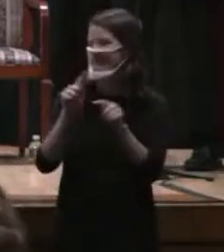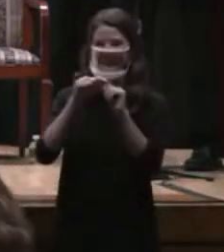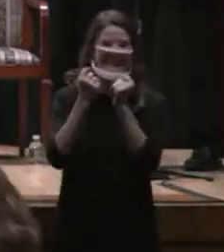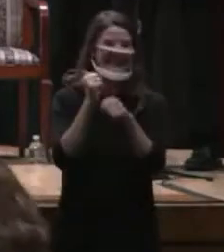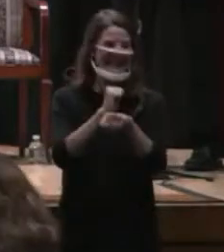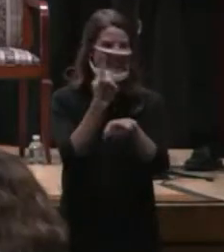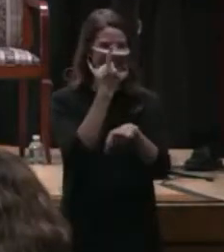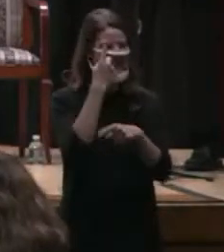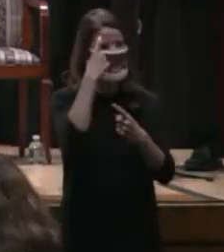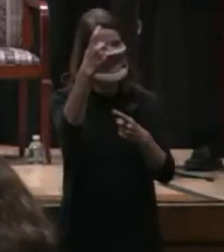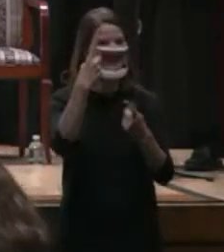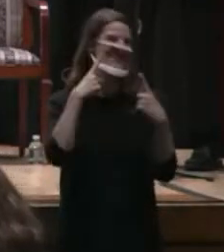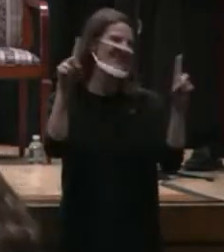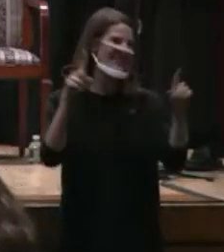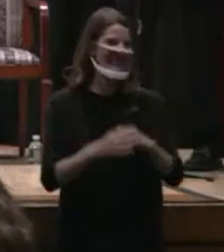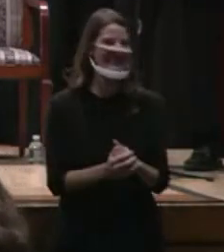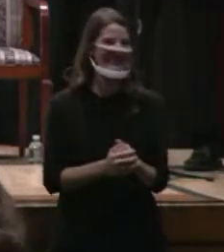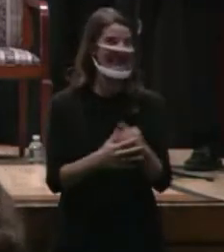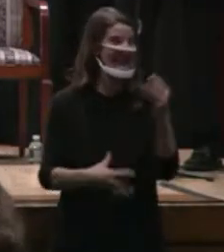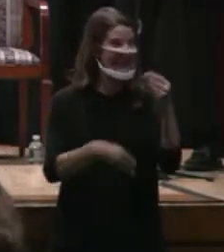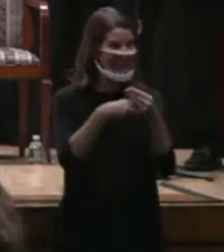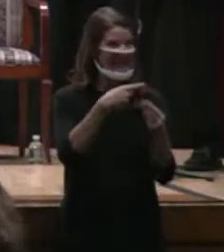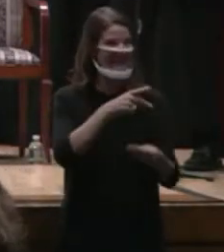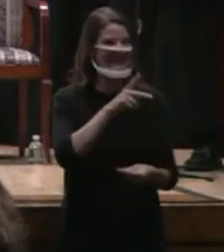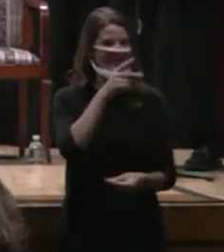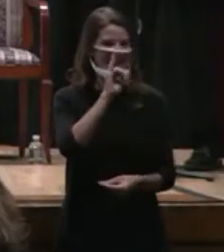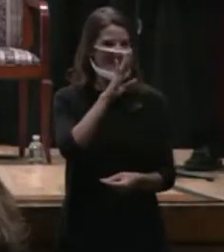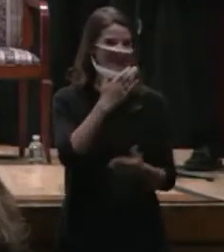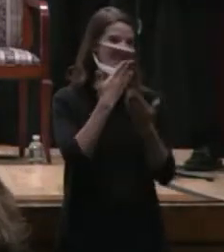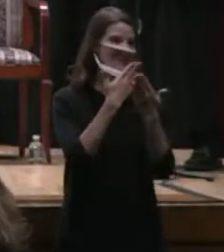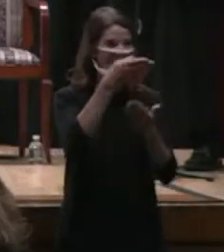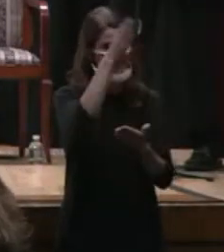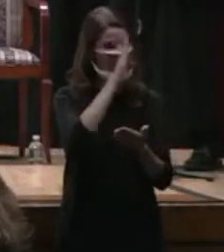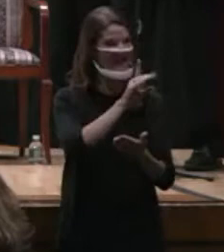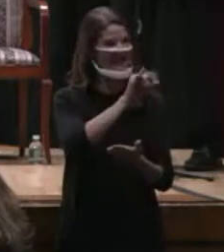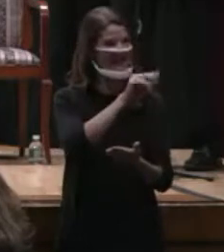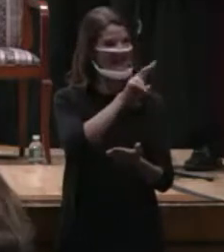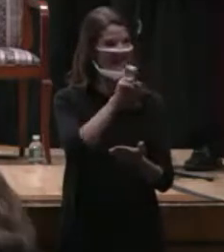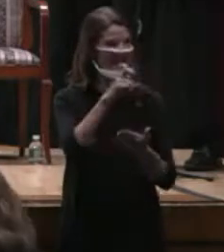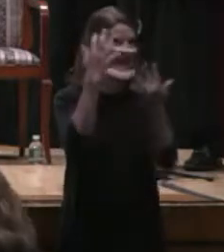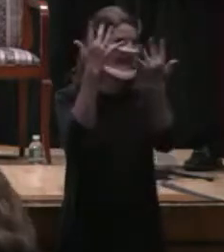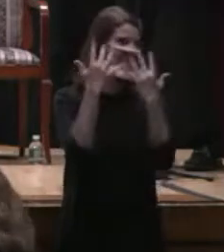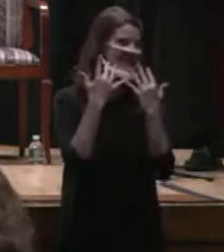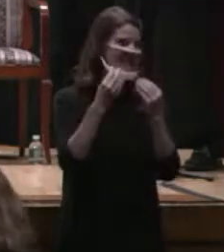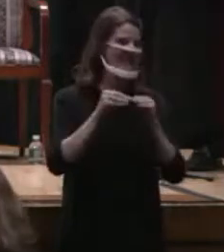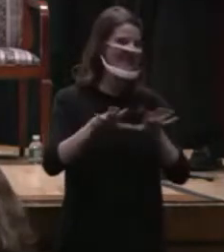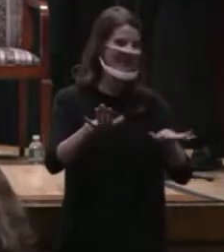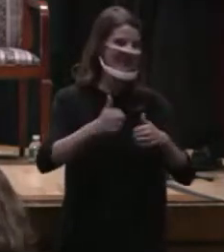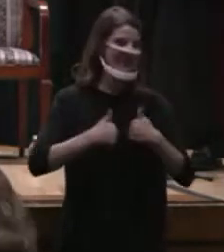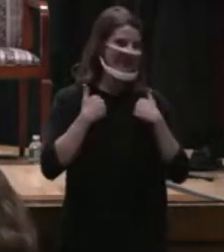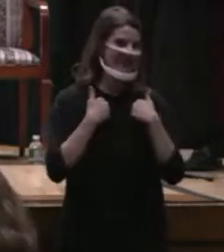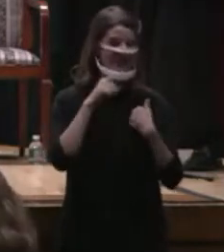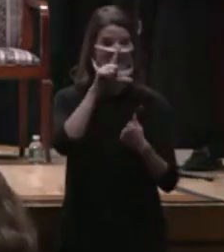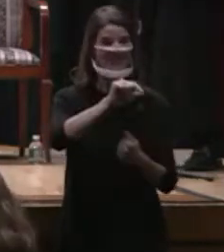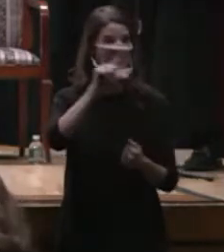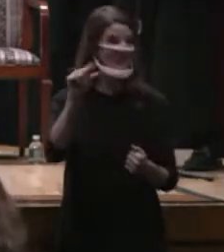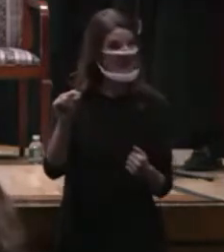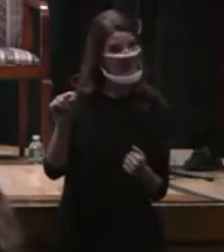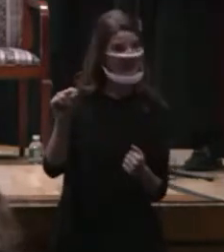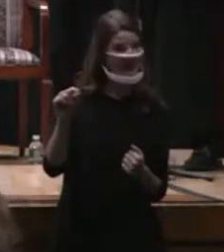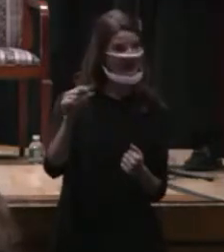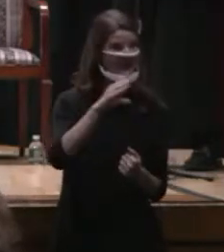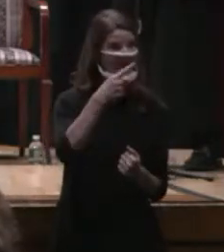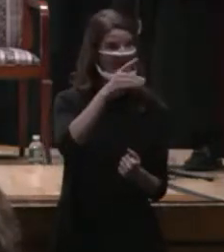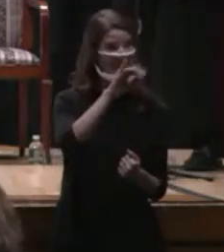work. Additionally, Prince is grateful for God's divine favor over his life. It's 2020.